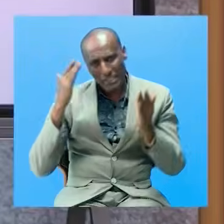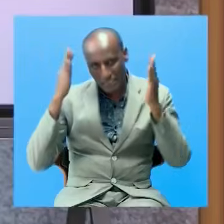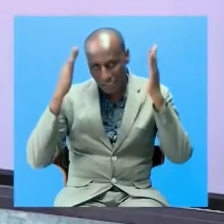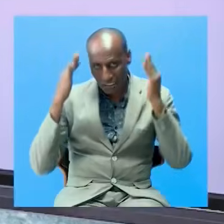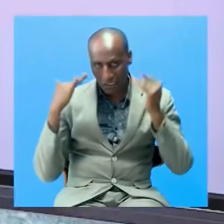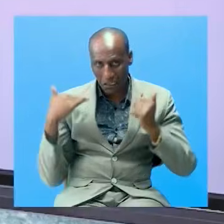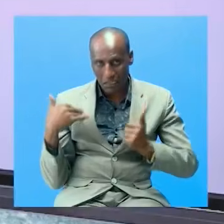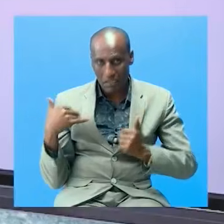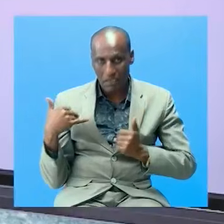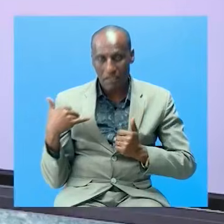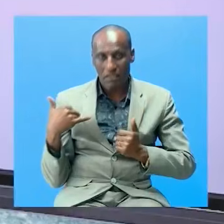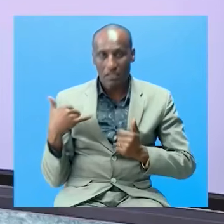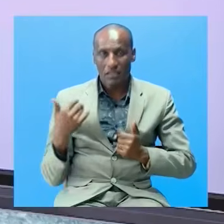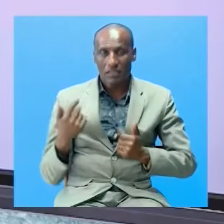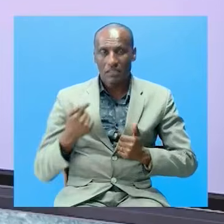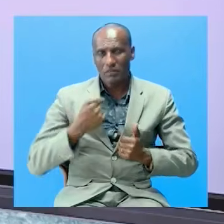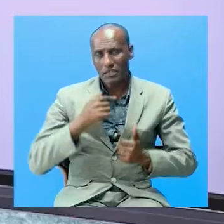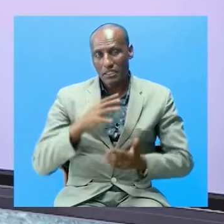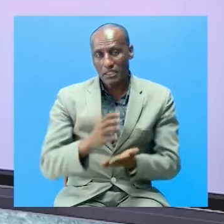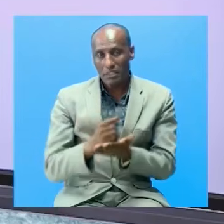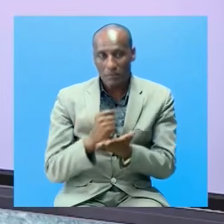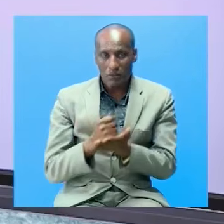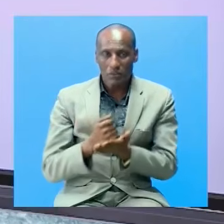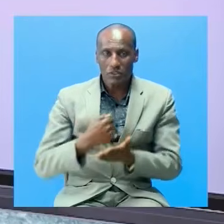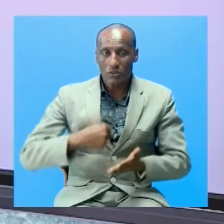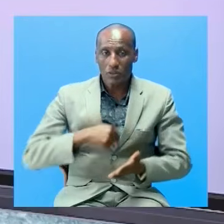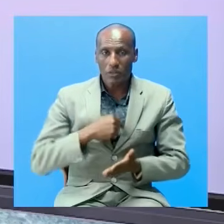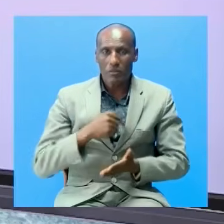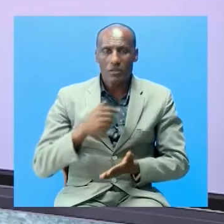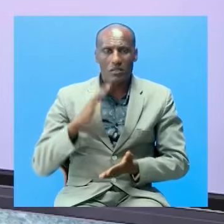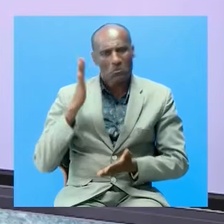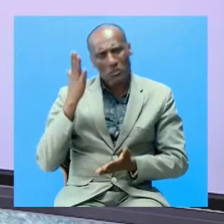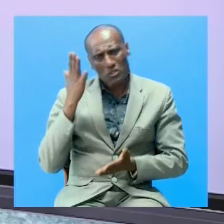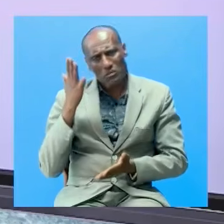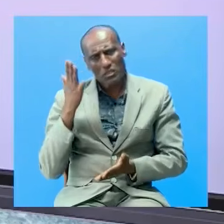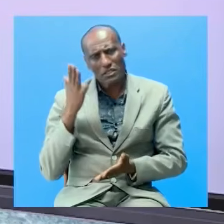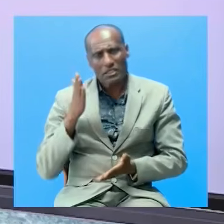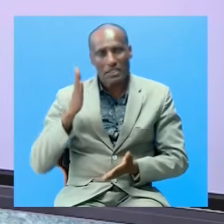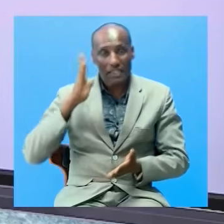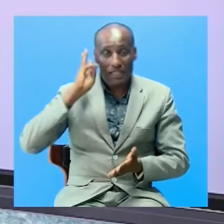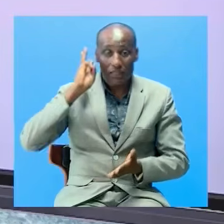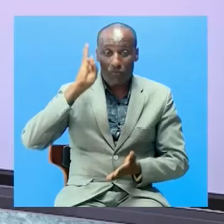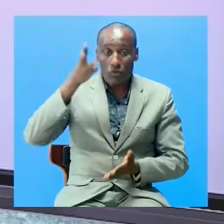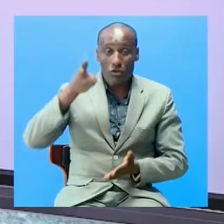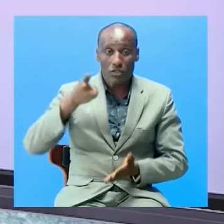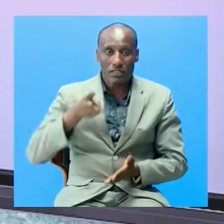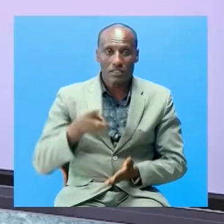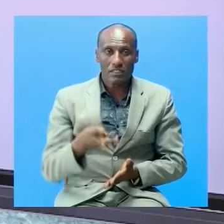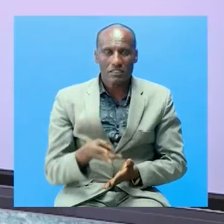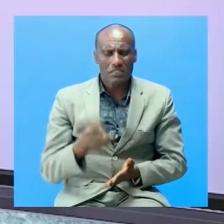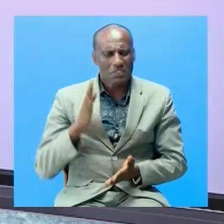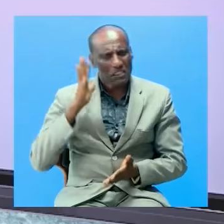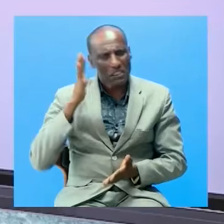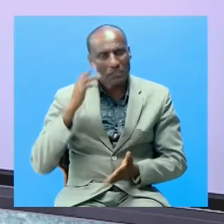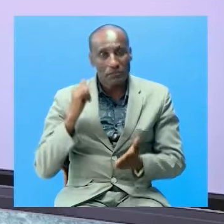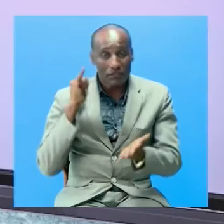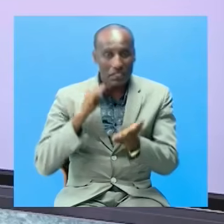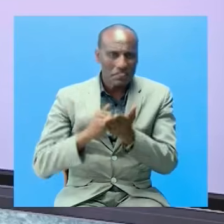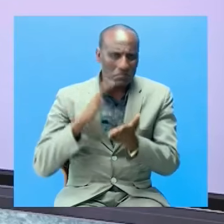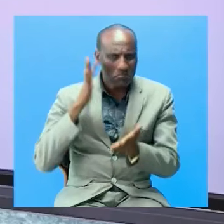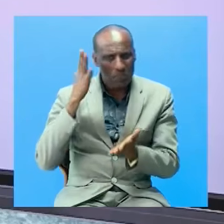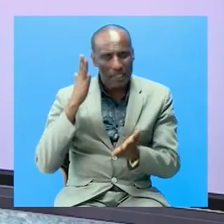Look at this sentence. It might rain. Now we are talking about something which we believe or which there